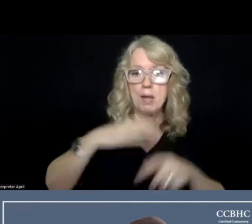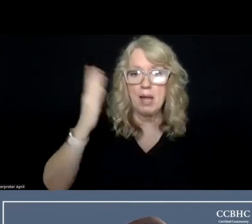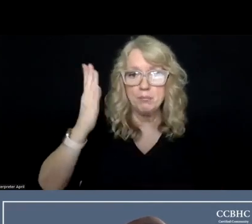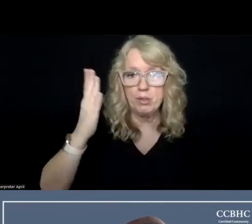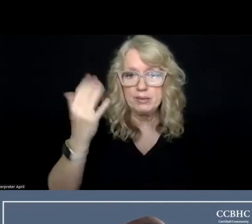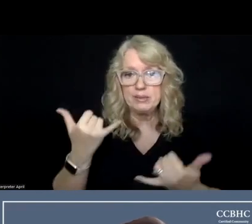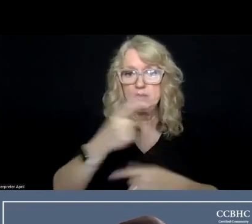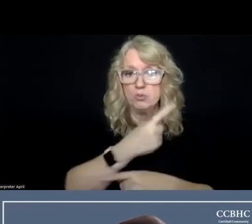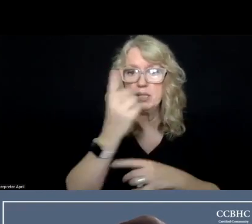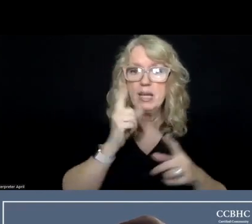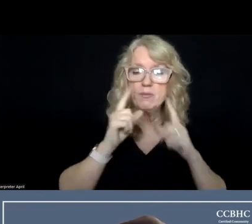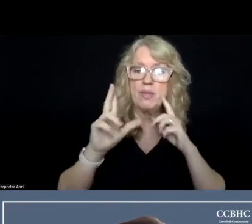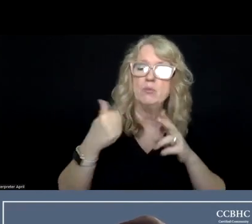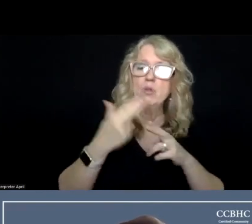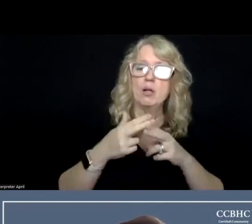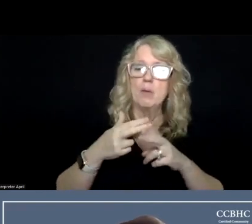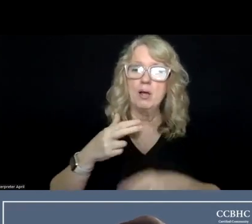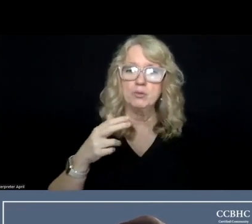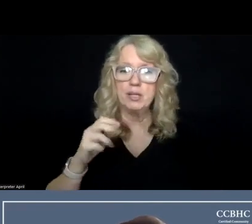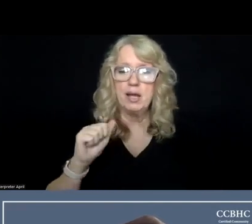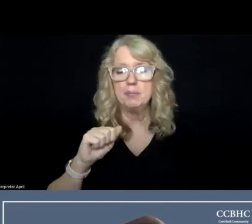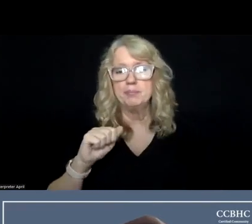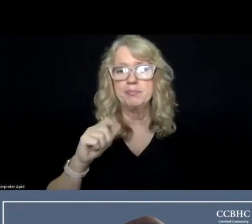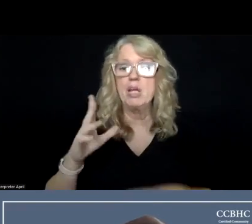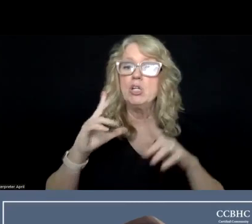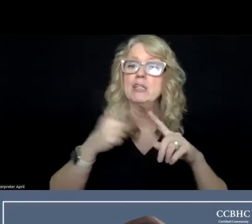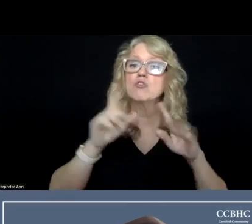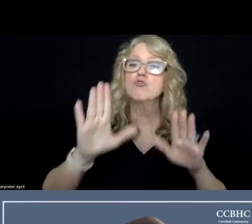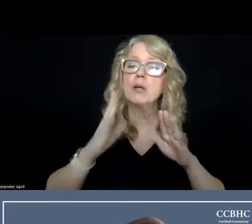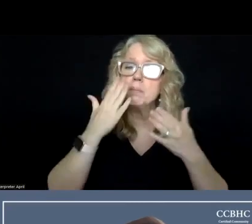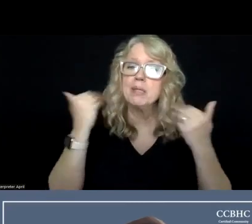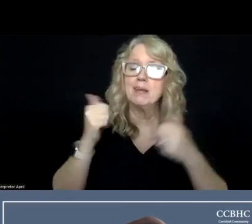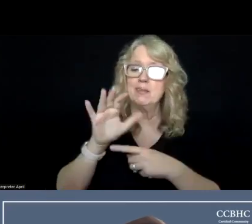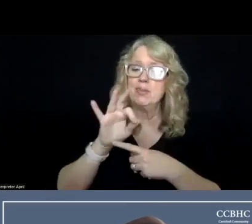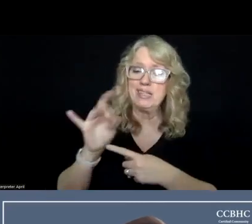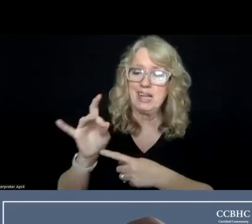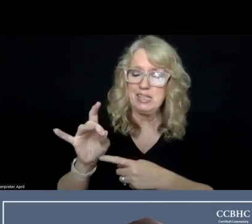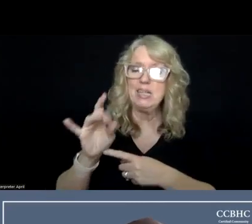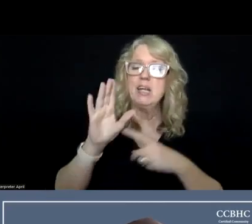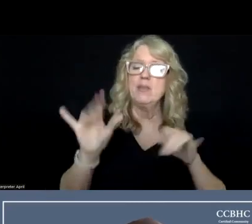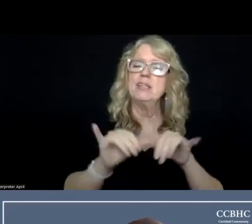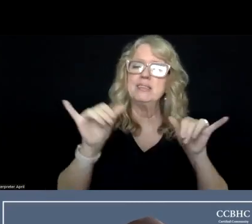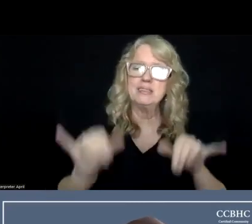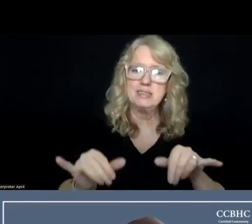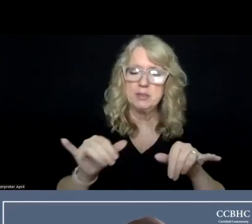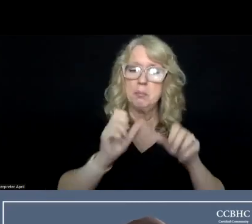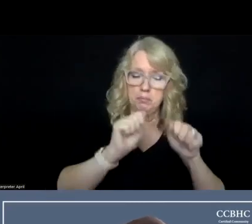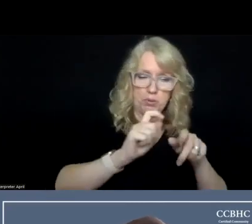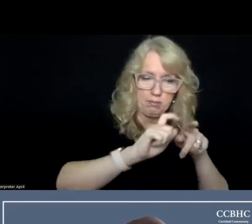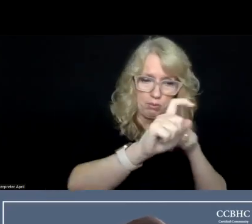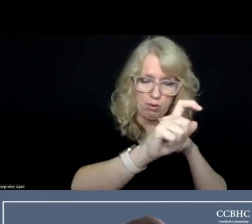talk today or update today, is that, it's great because, the 988 system is a place to call.